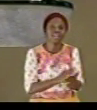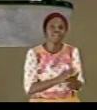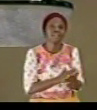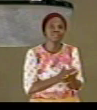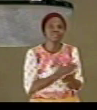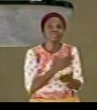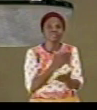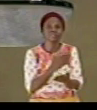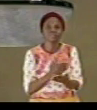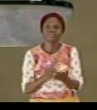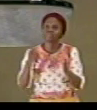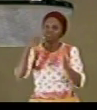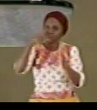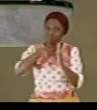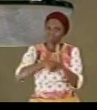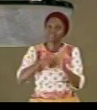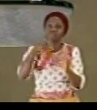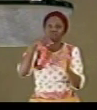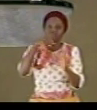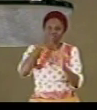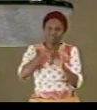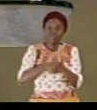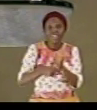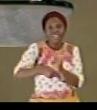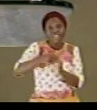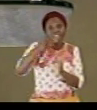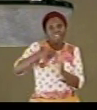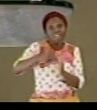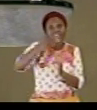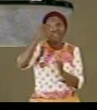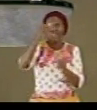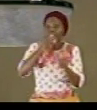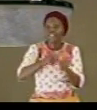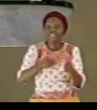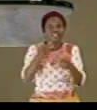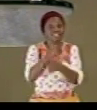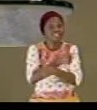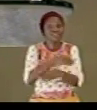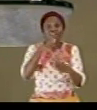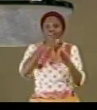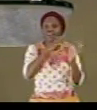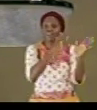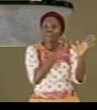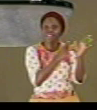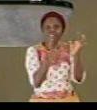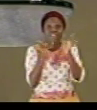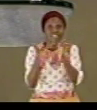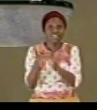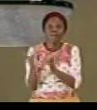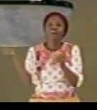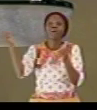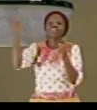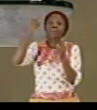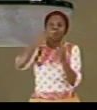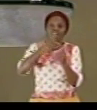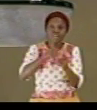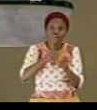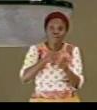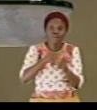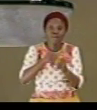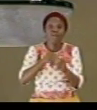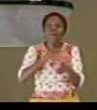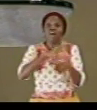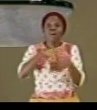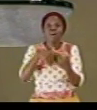word. Deeper, higher every day in Jesus, till all conflicts